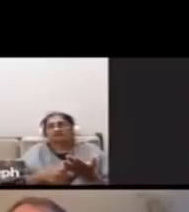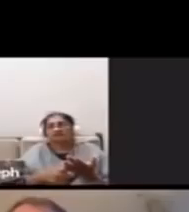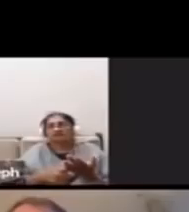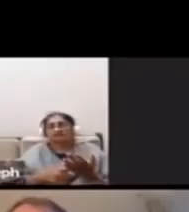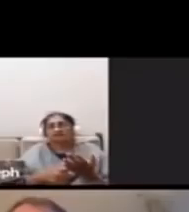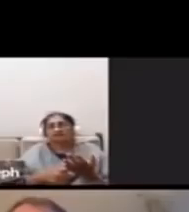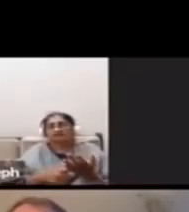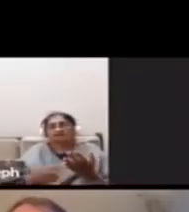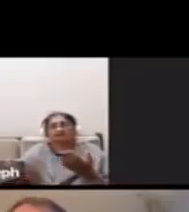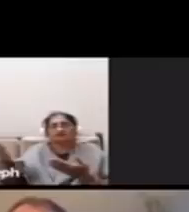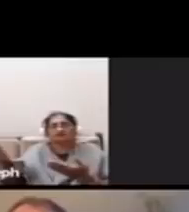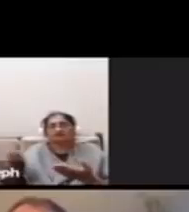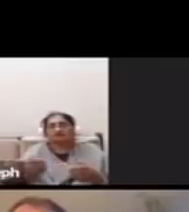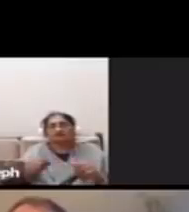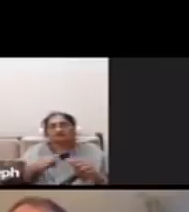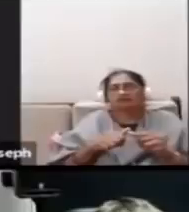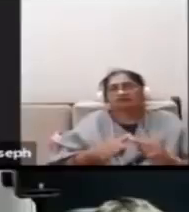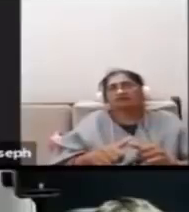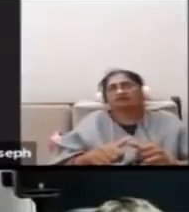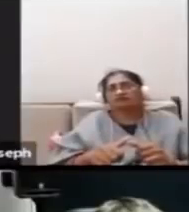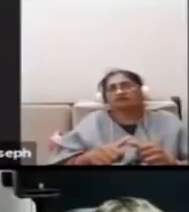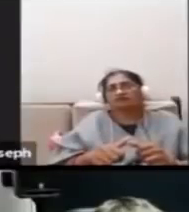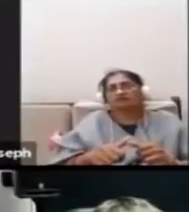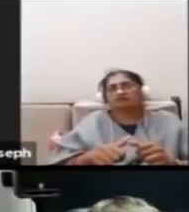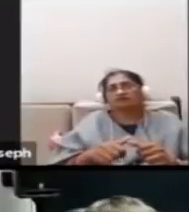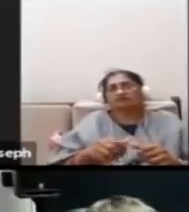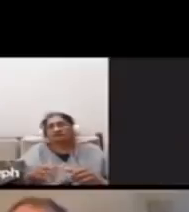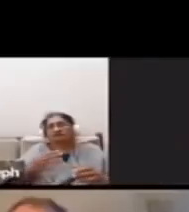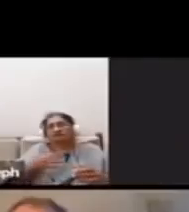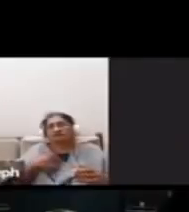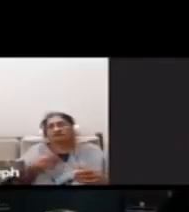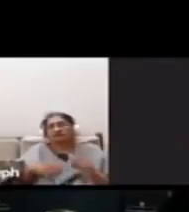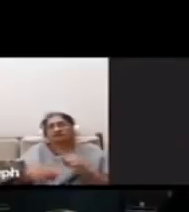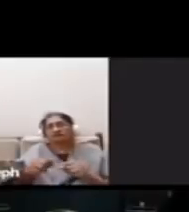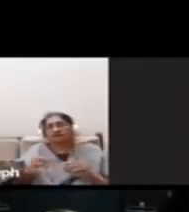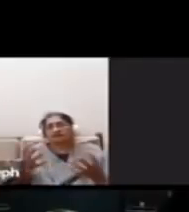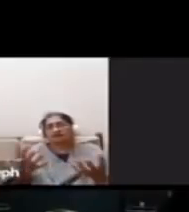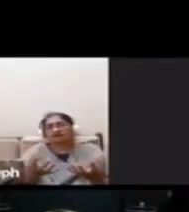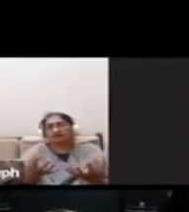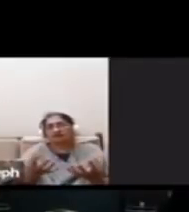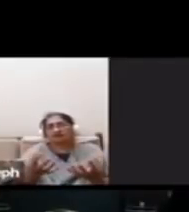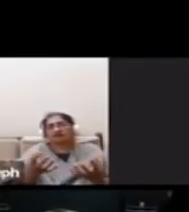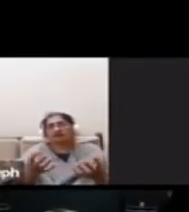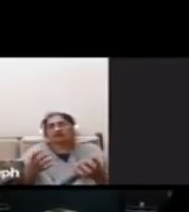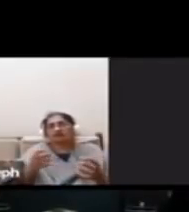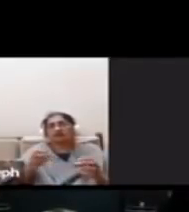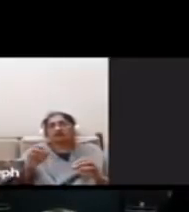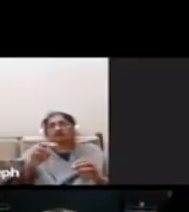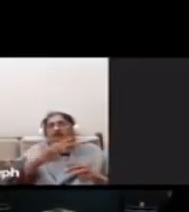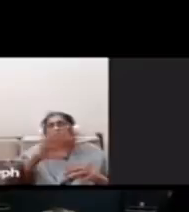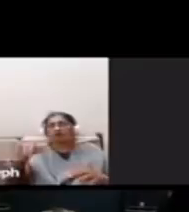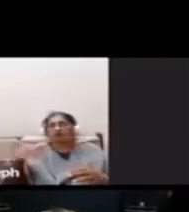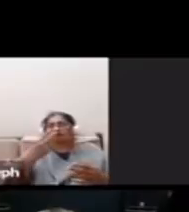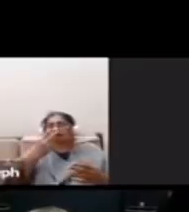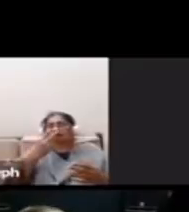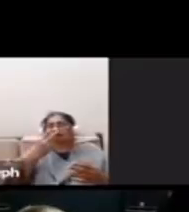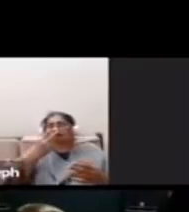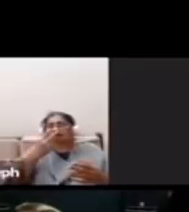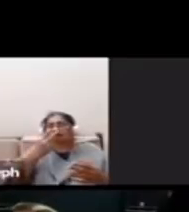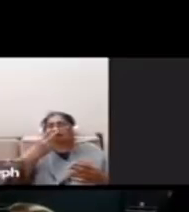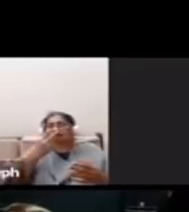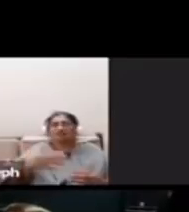welcome to stay and we would love to have everyone stay. But prior to that, I just wanted a quick intro of all our artists who have joined